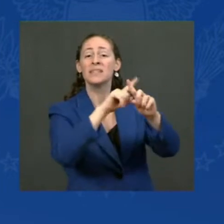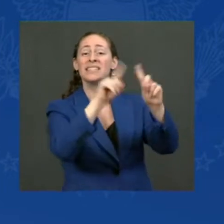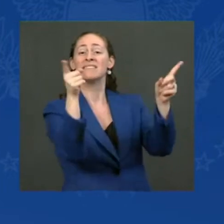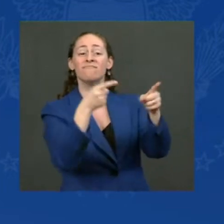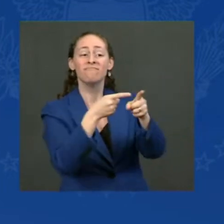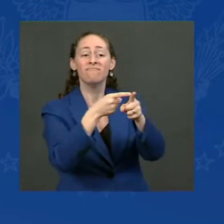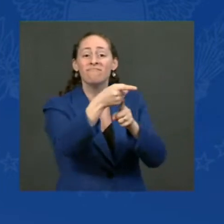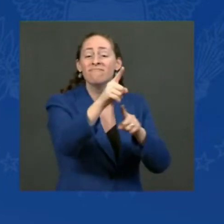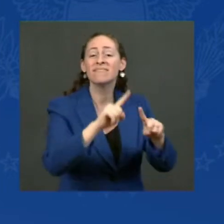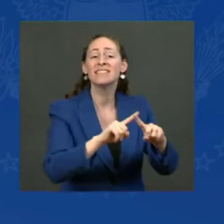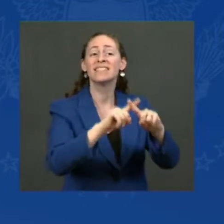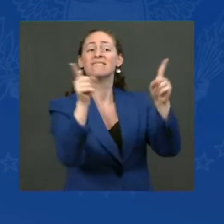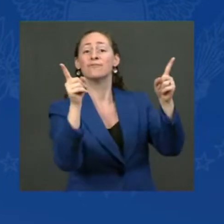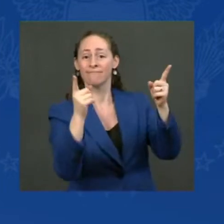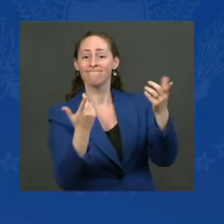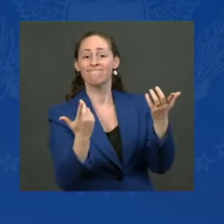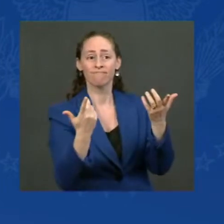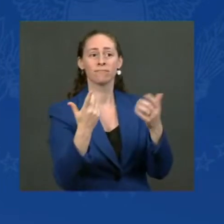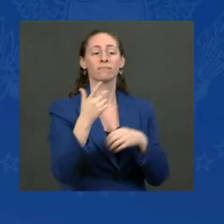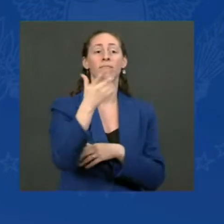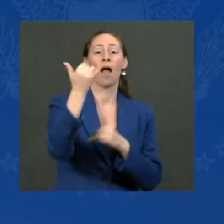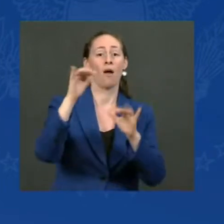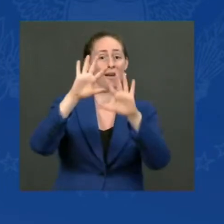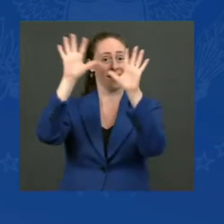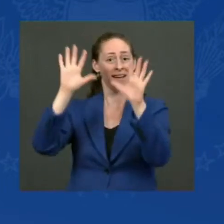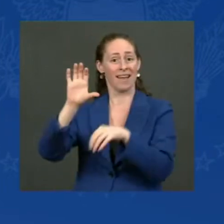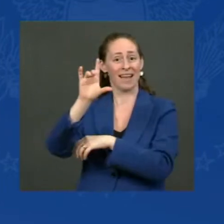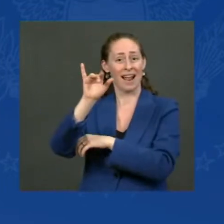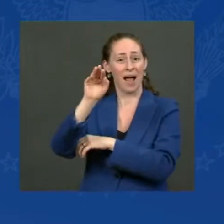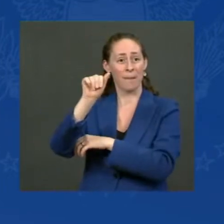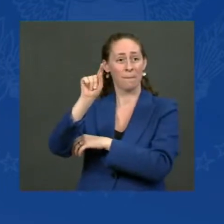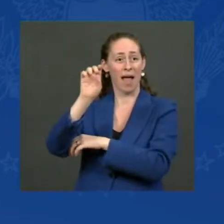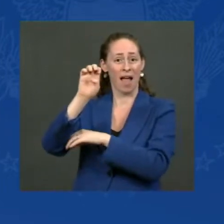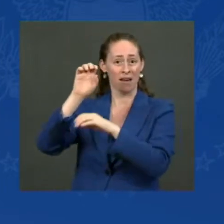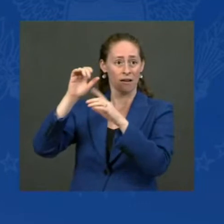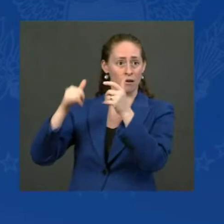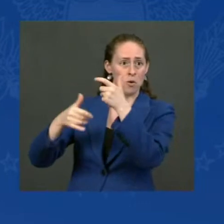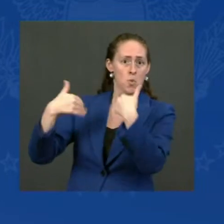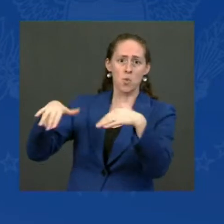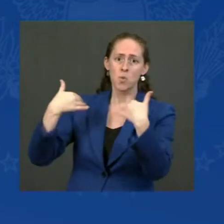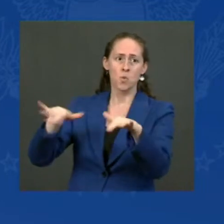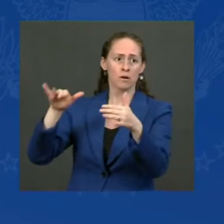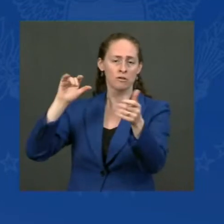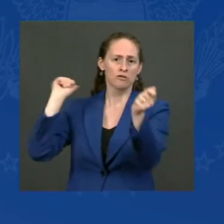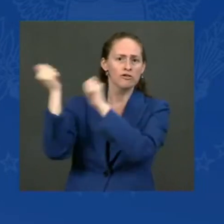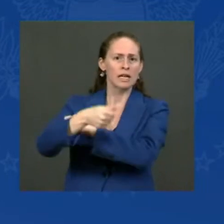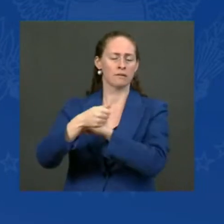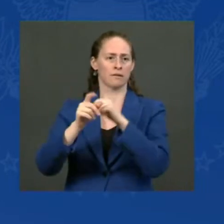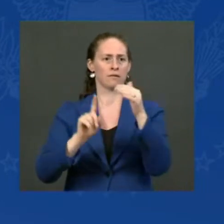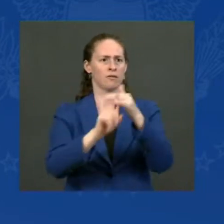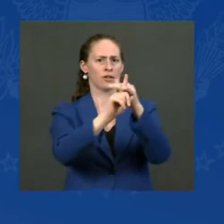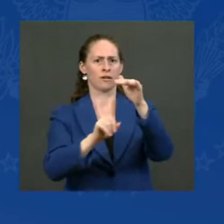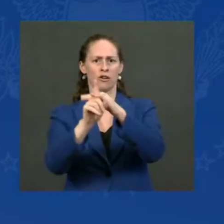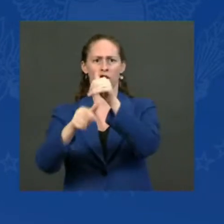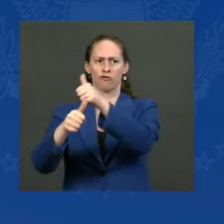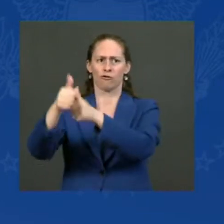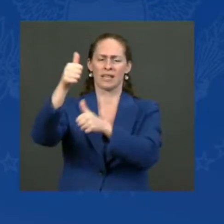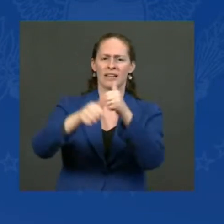climate we're all feeling, already ravaging every part of our world with extreme